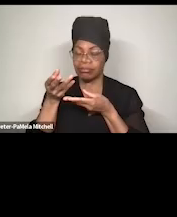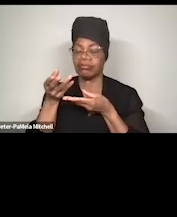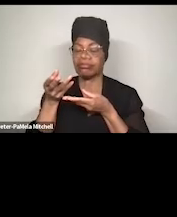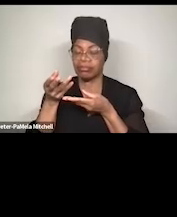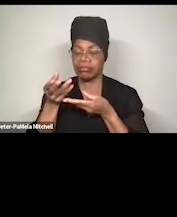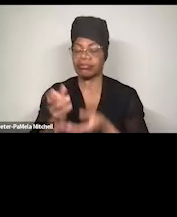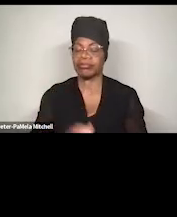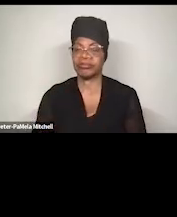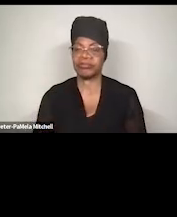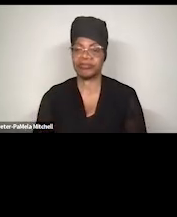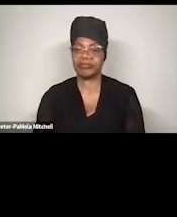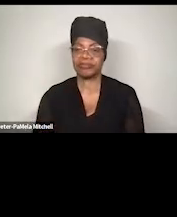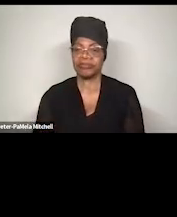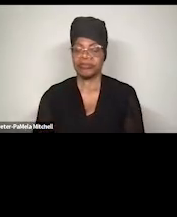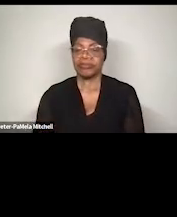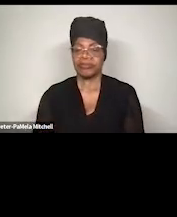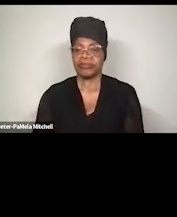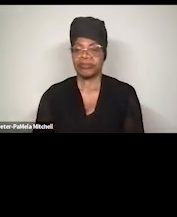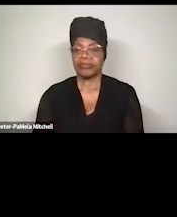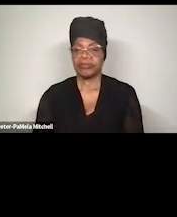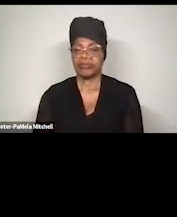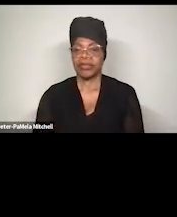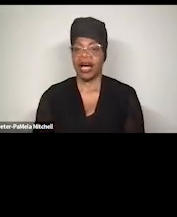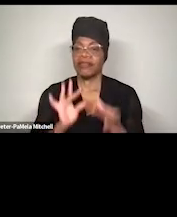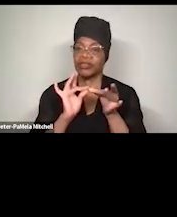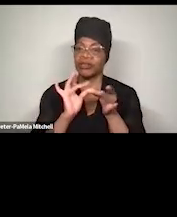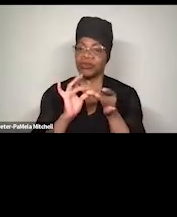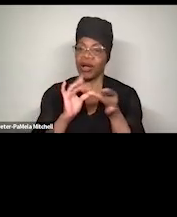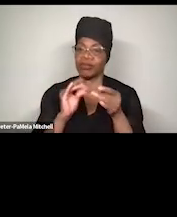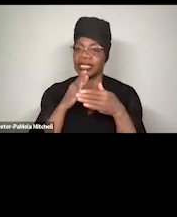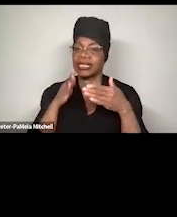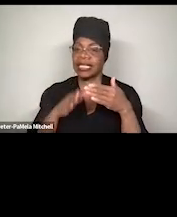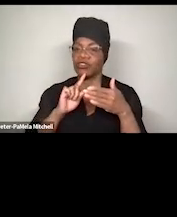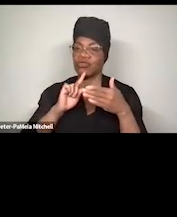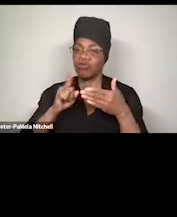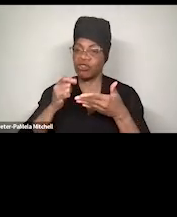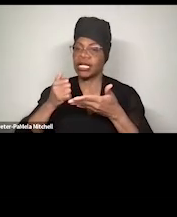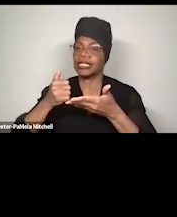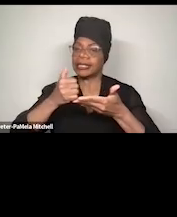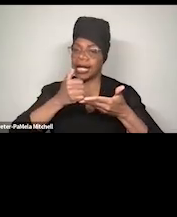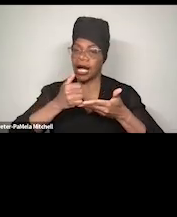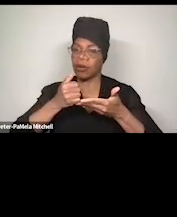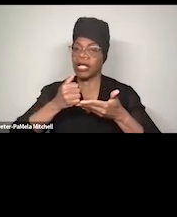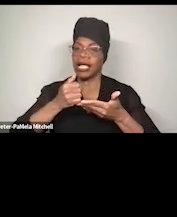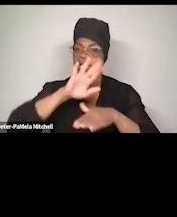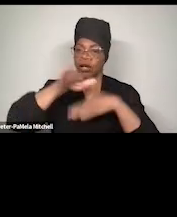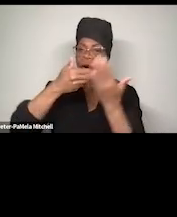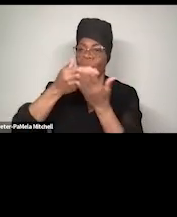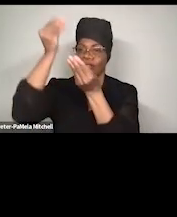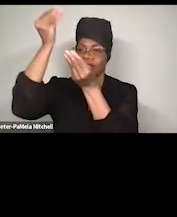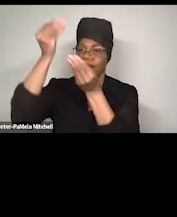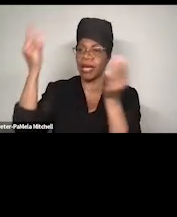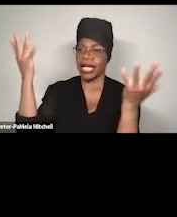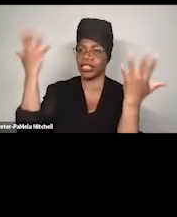really, that anecdote at the end, I think that really helped to kind of bring together